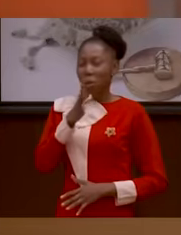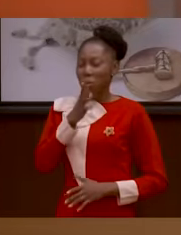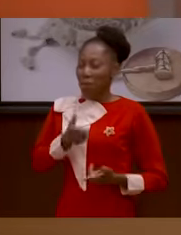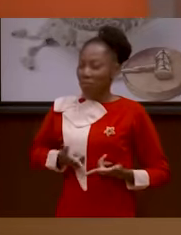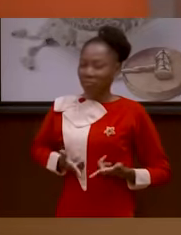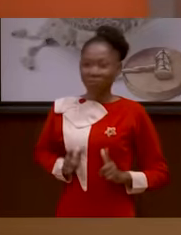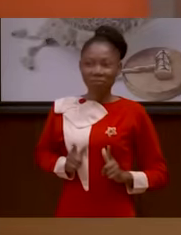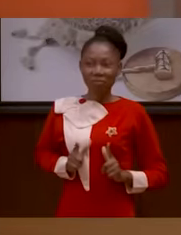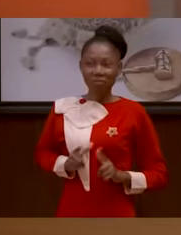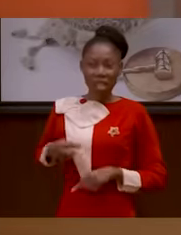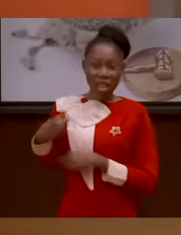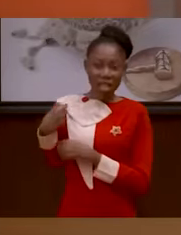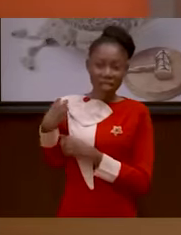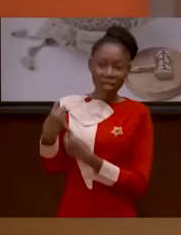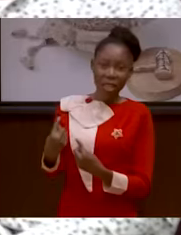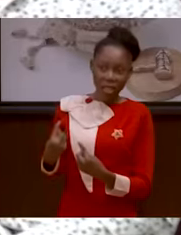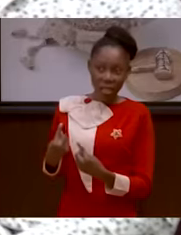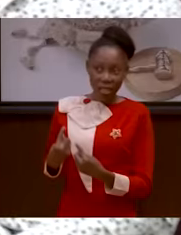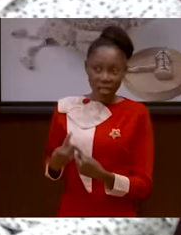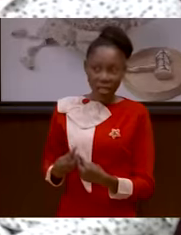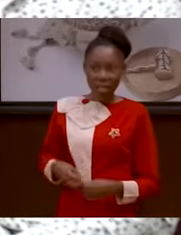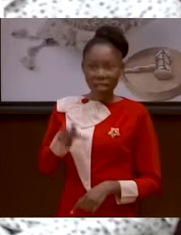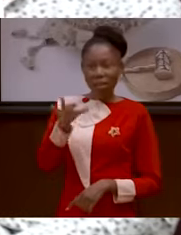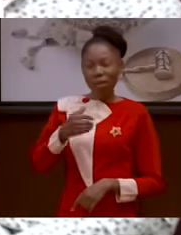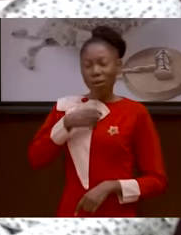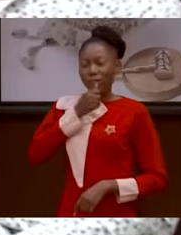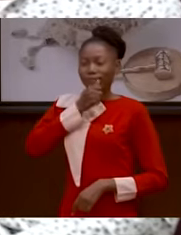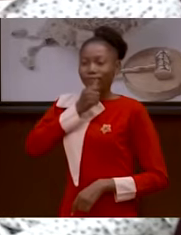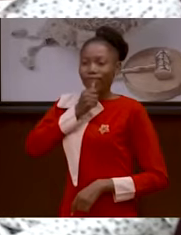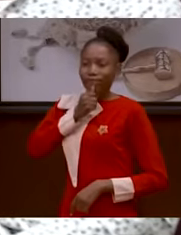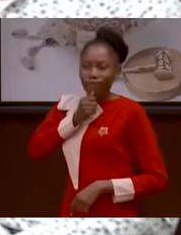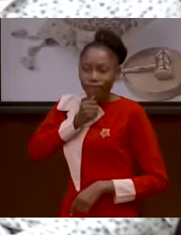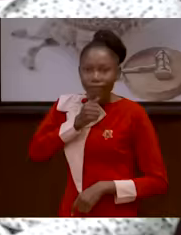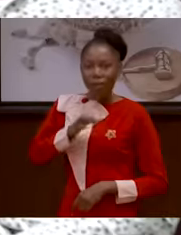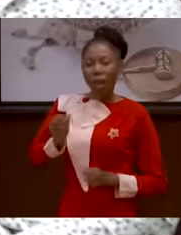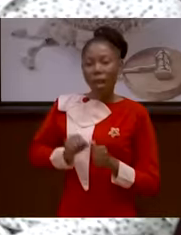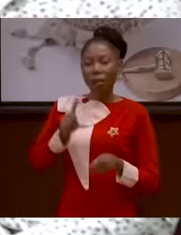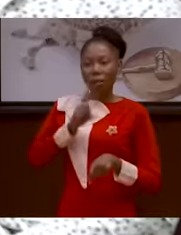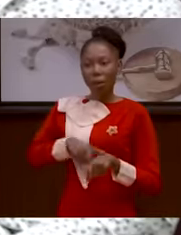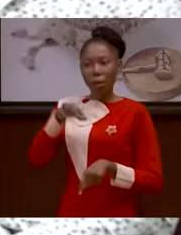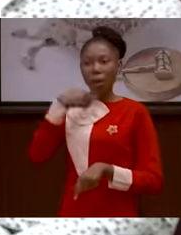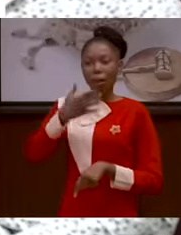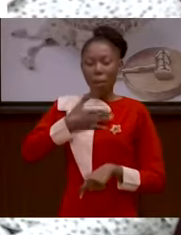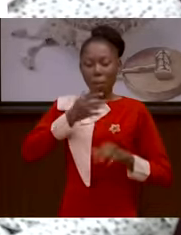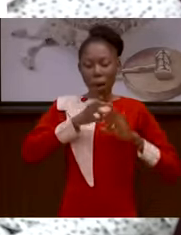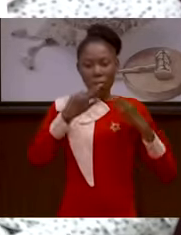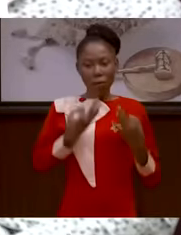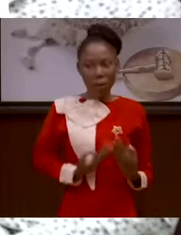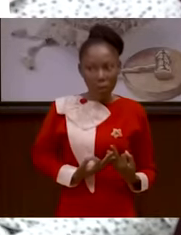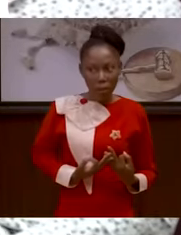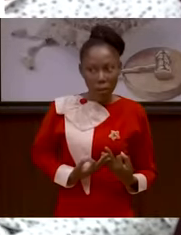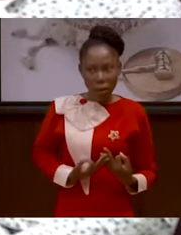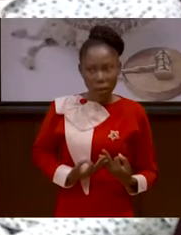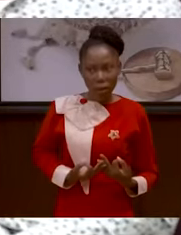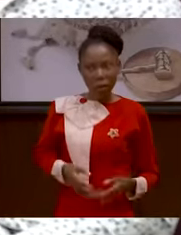From the beginning, I'm trying to control myself. I keep reporting to my family, but my family will tell me, since I come